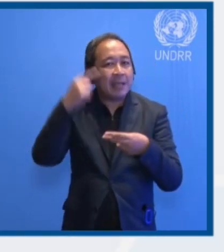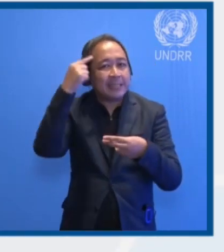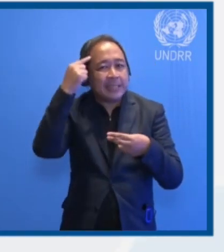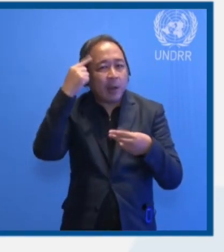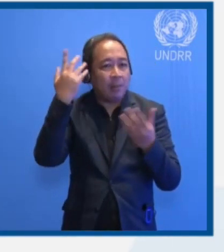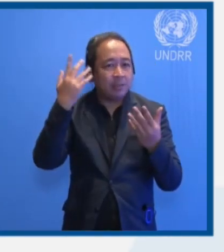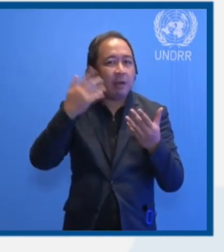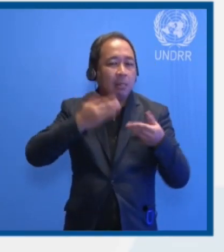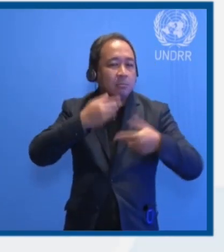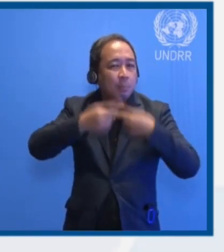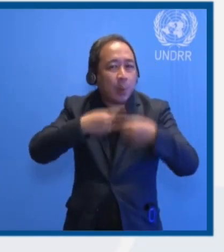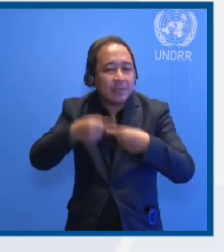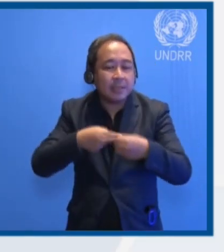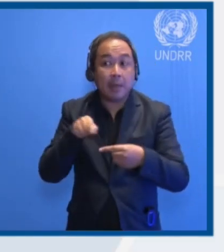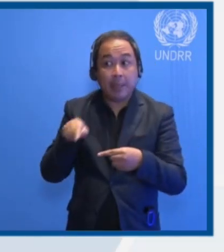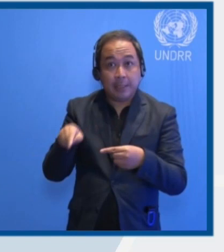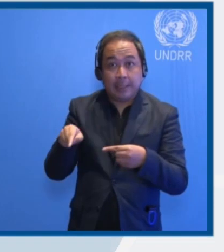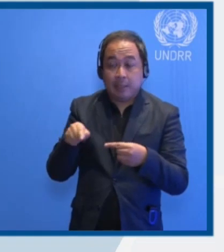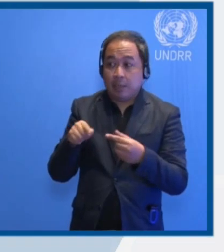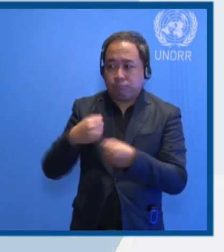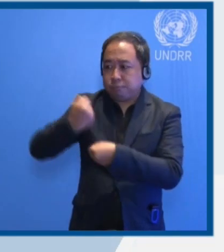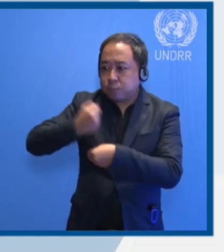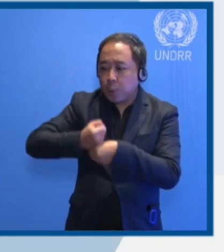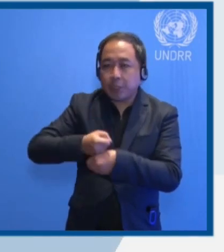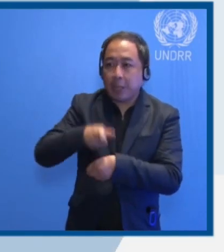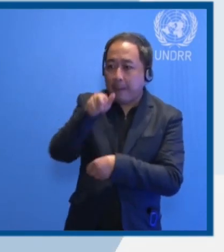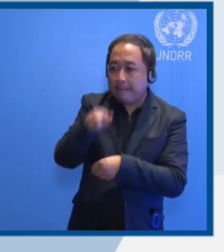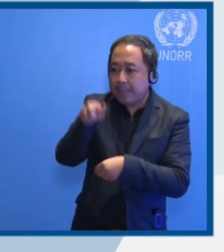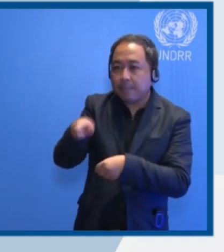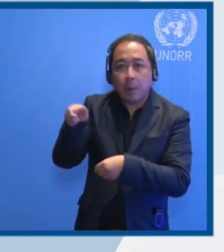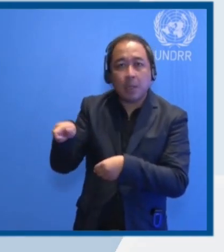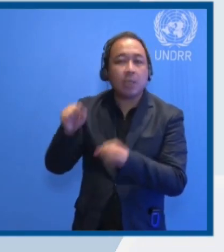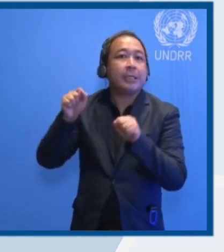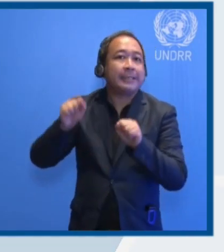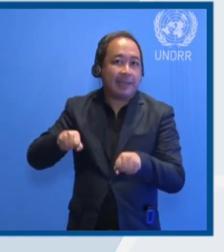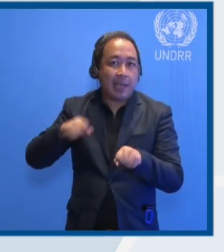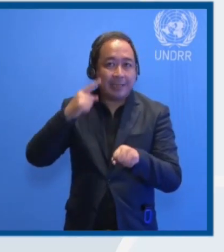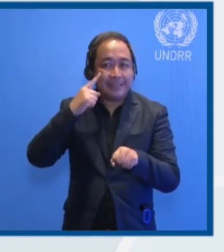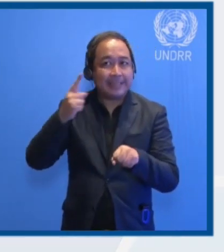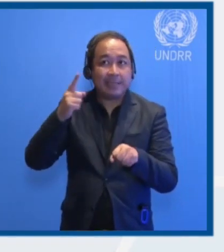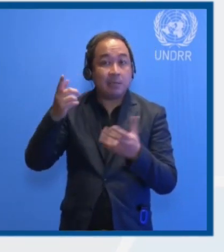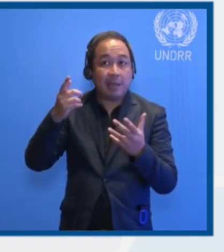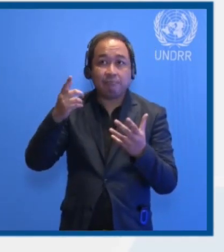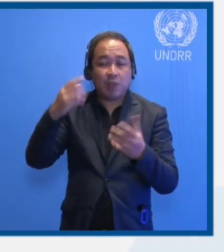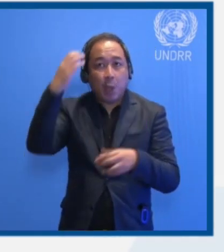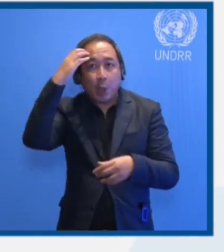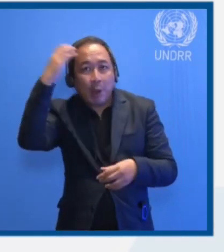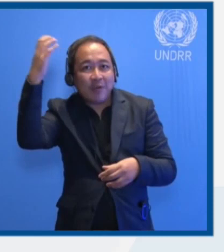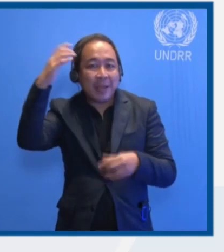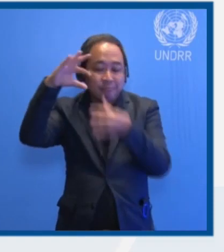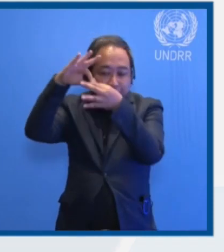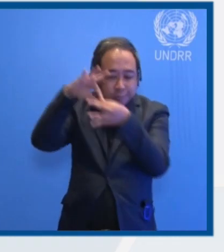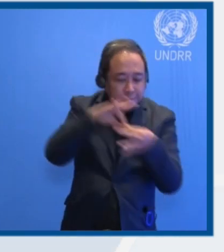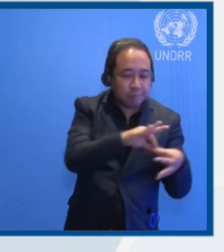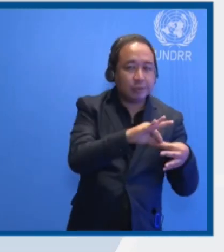dignity and the livelihood of the people that could actually reduce the holistic systemic risk that we're talking about. This